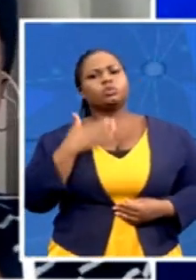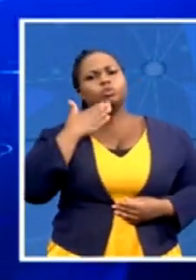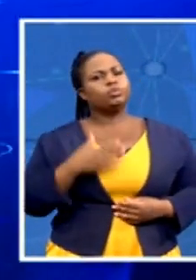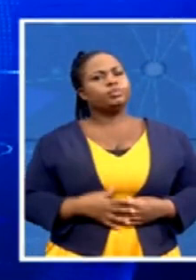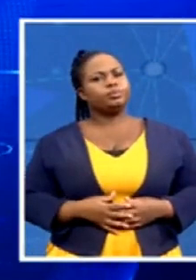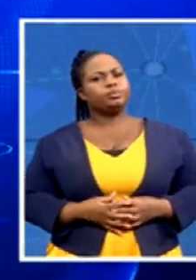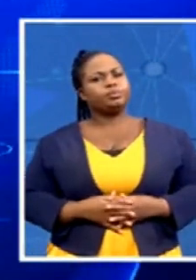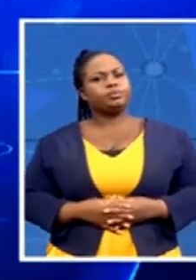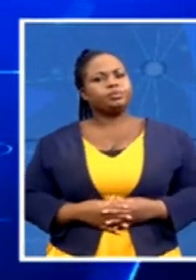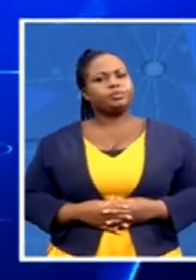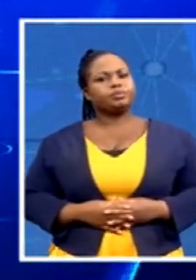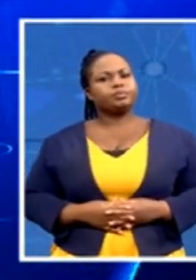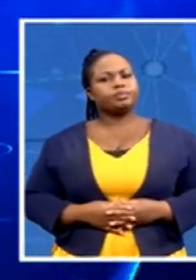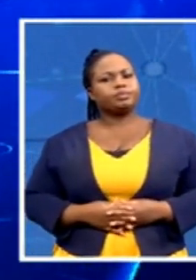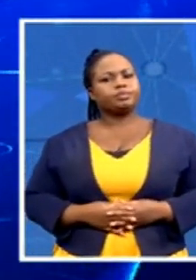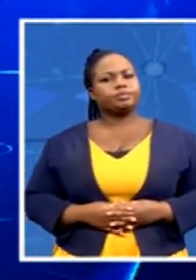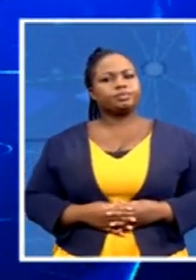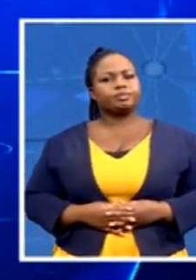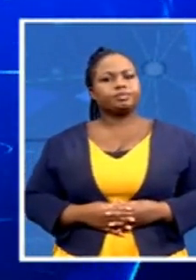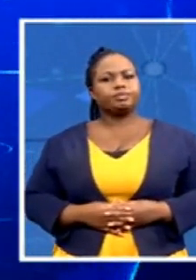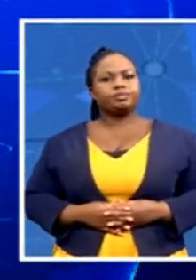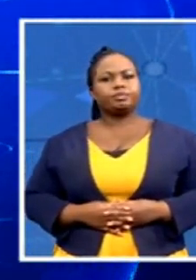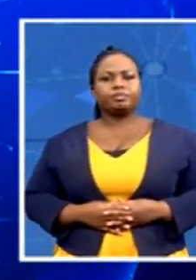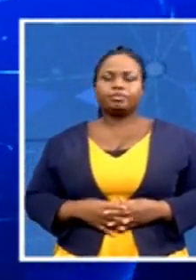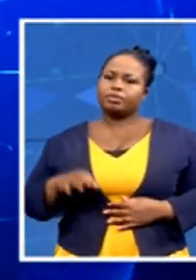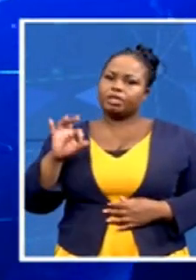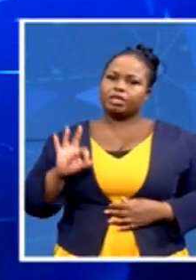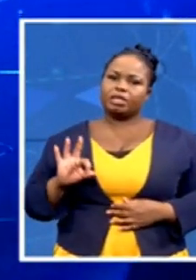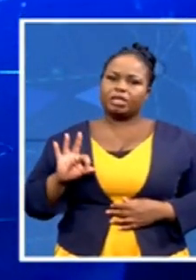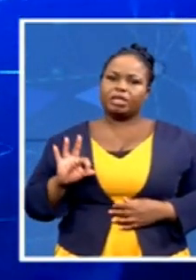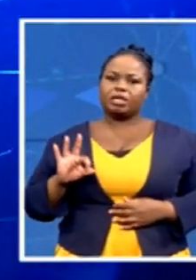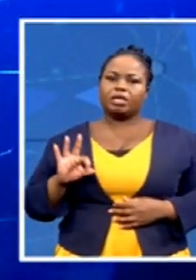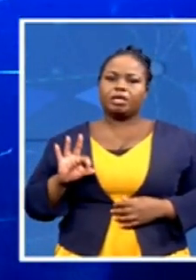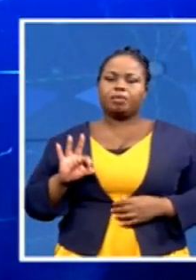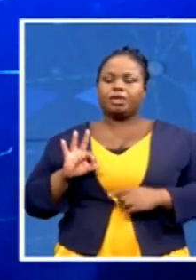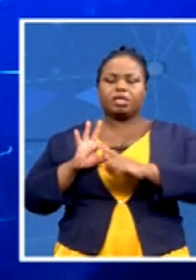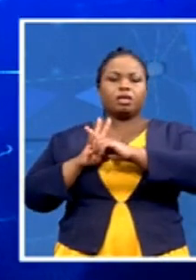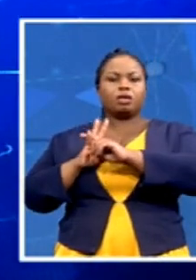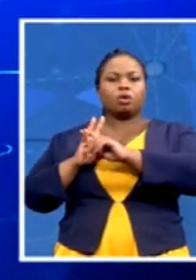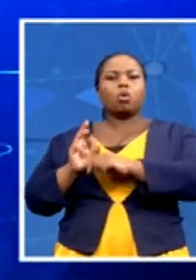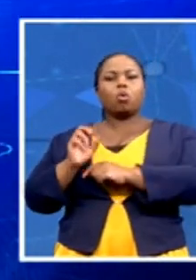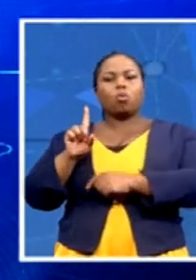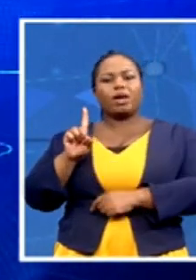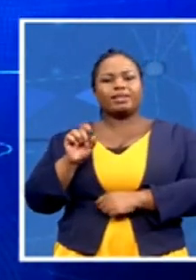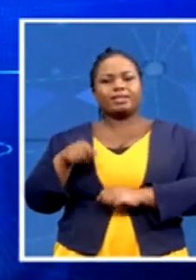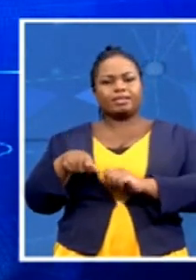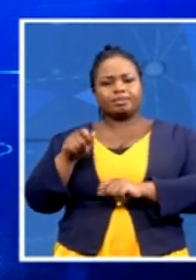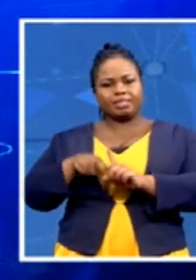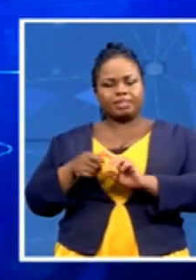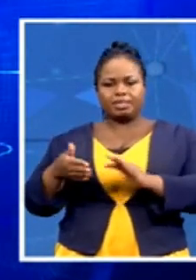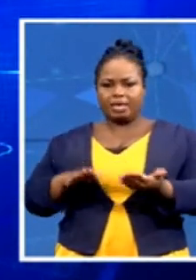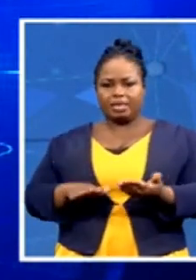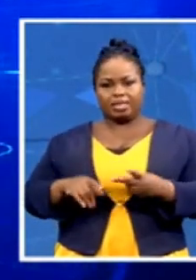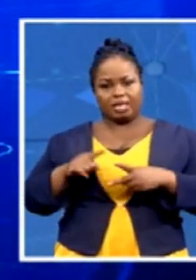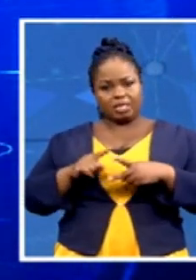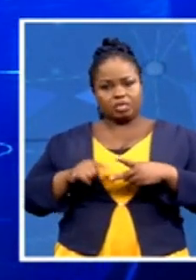There were three. Only one died, and the remaining are available, are still